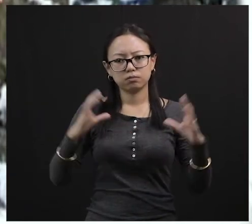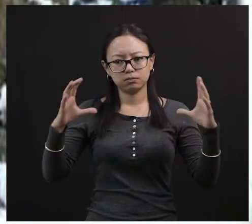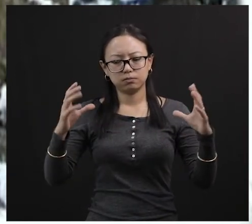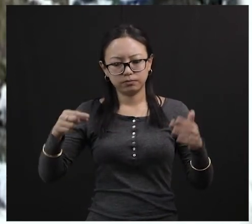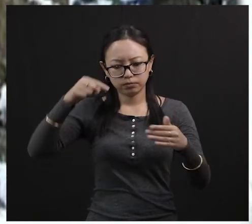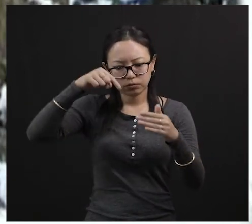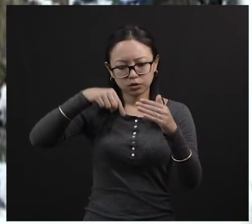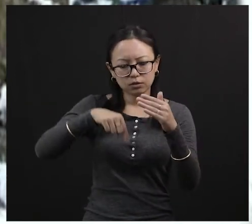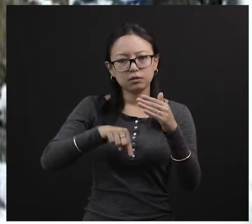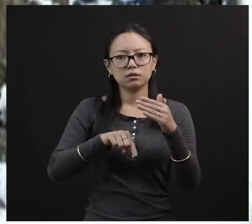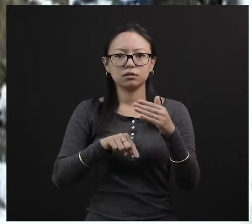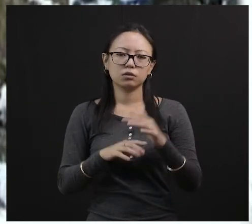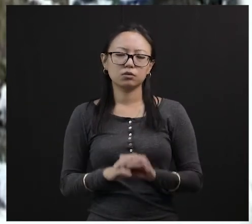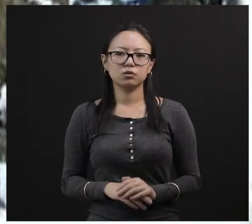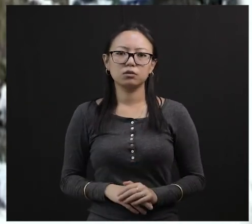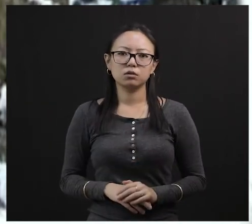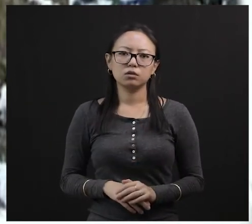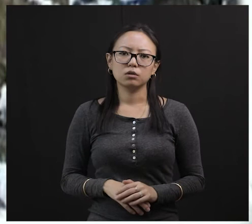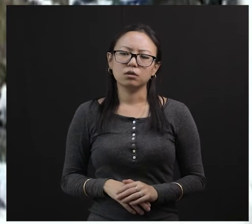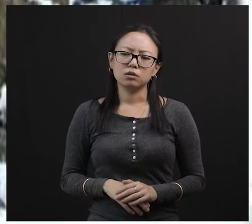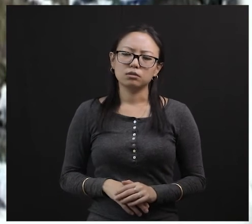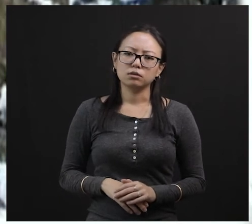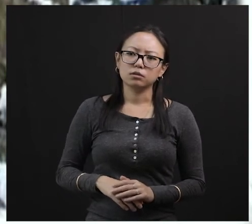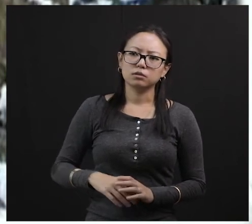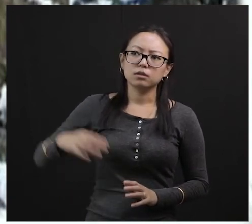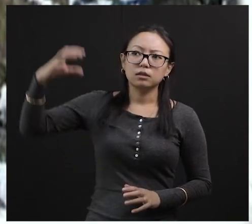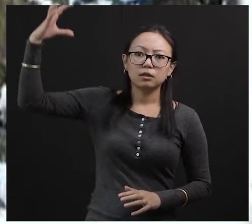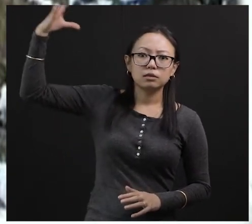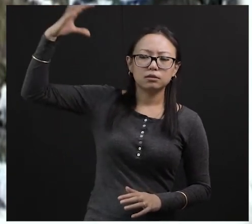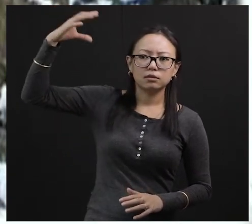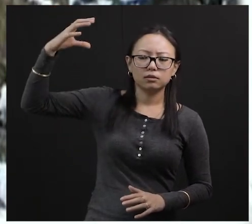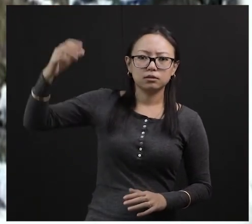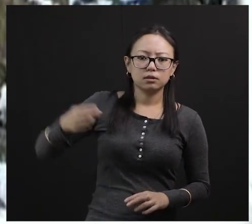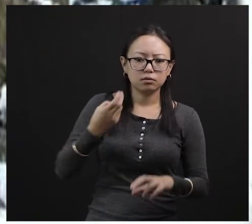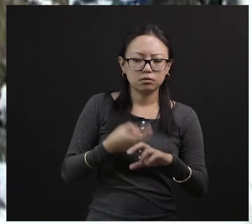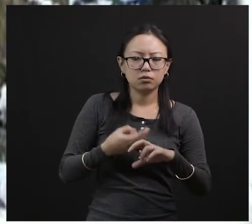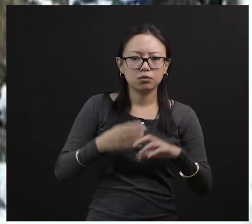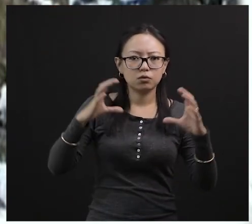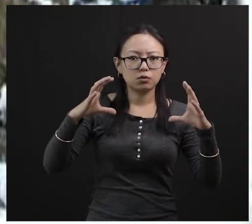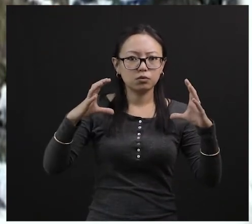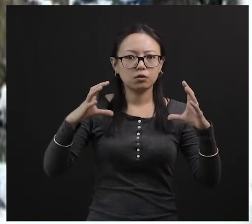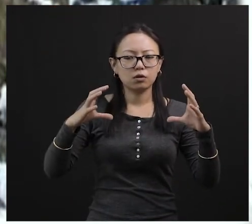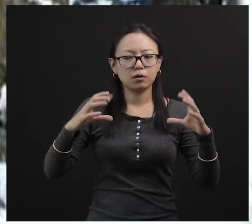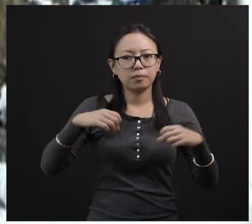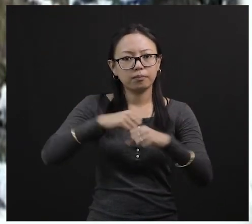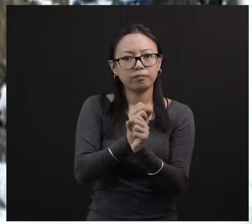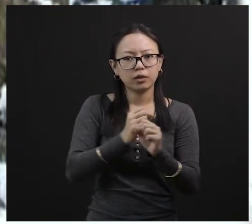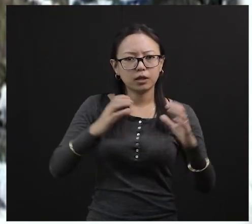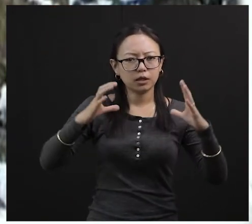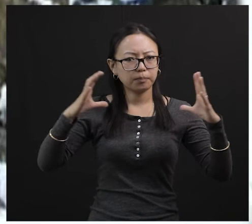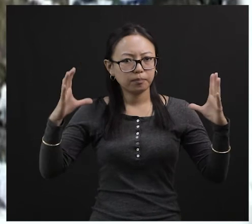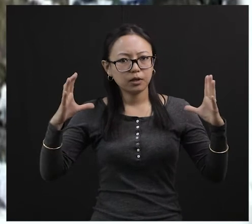the sun expanding the stone, even here during the day, when it is hot, sunny